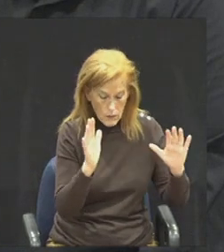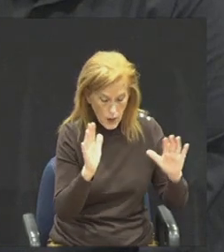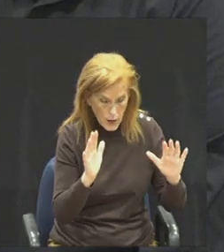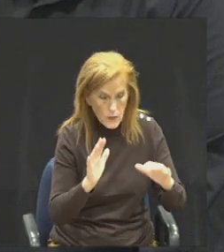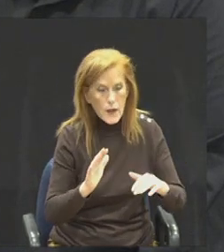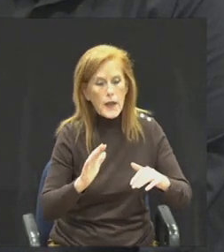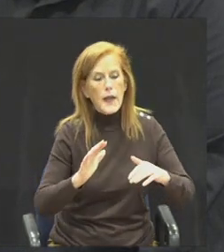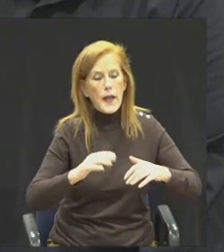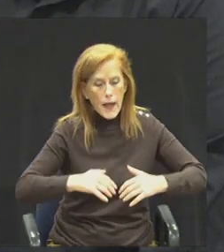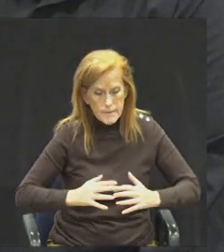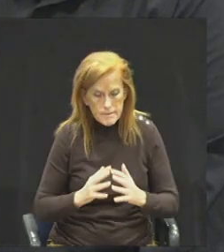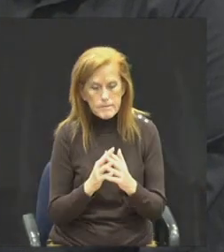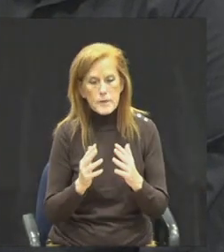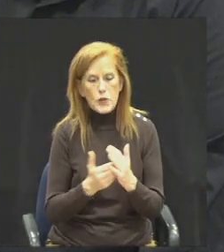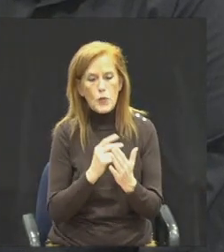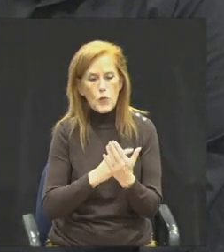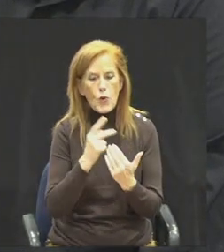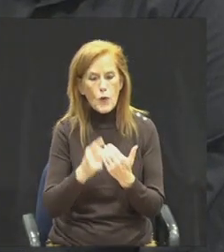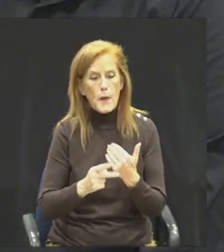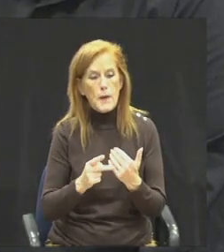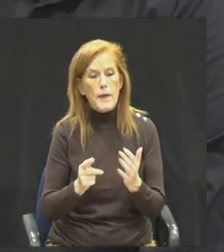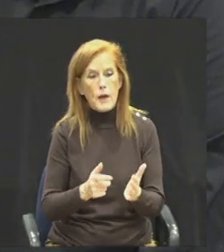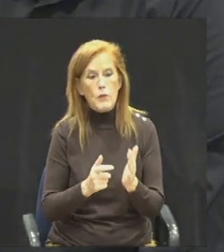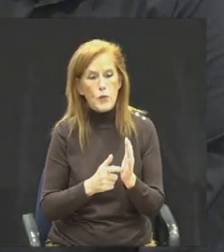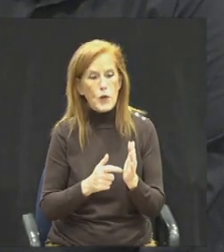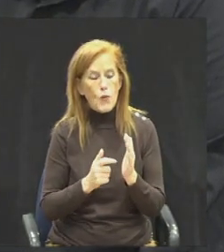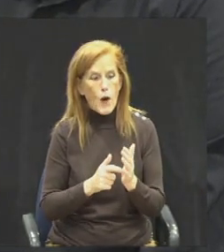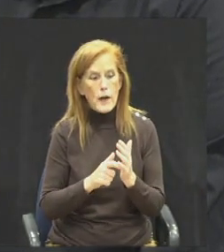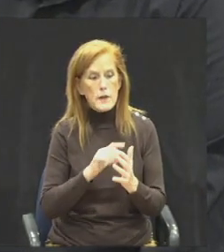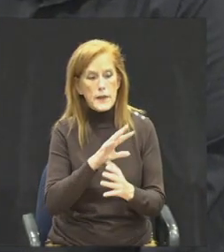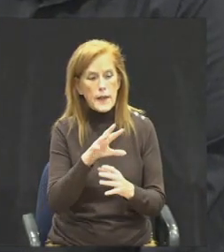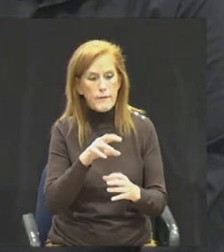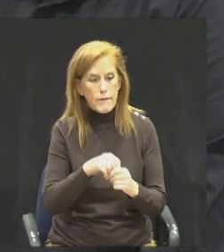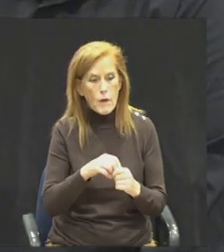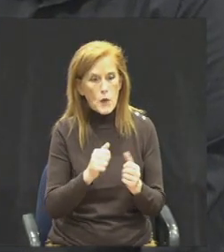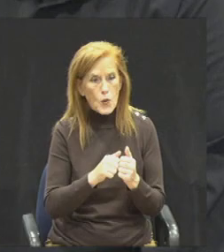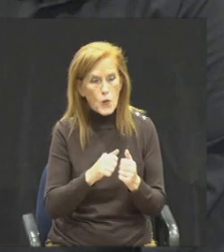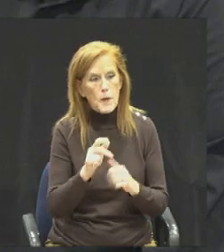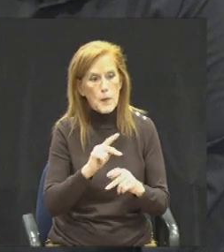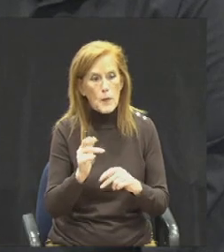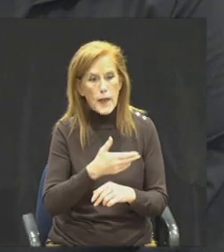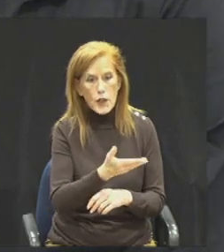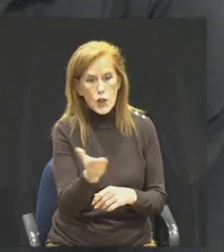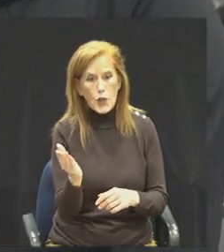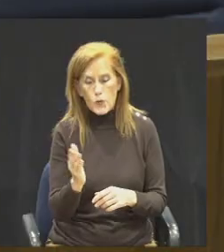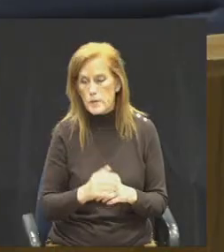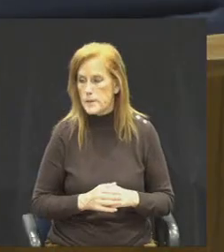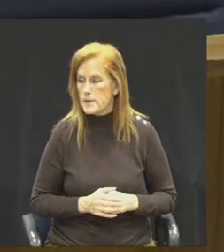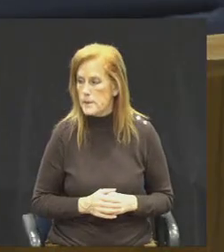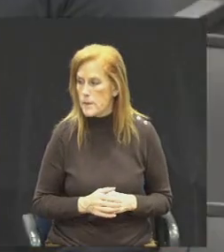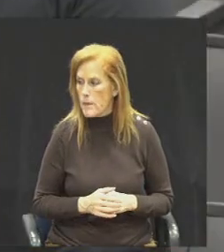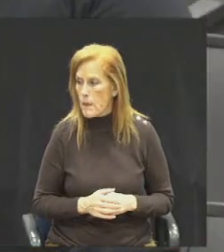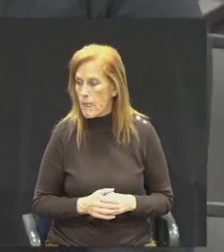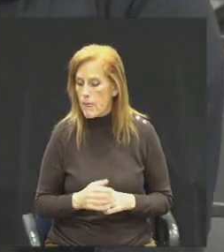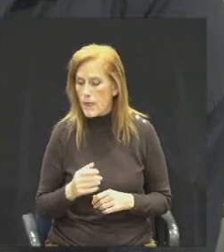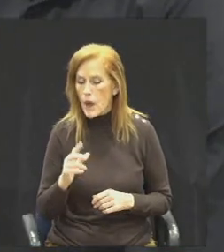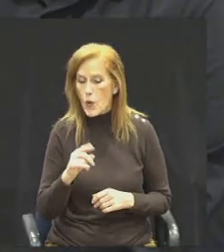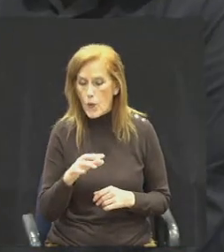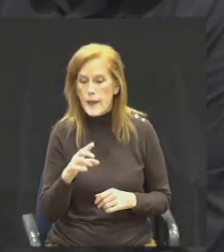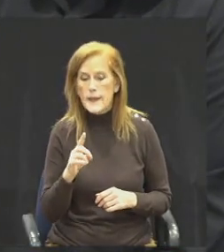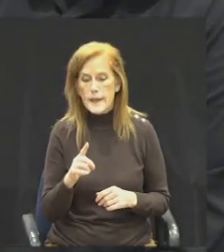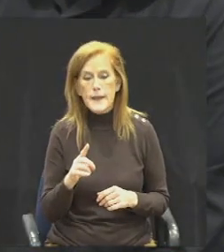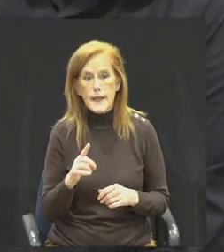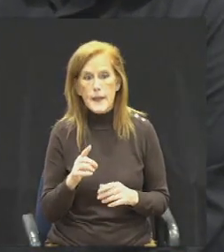includes engaging with people such as yourselves. So we appreciate any level of participation that people are willing to get. And we did mention this is a